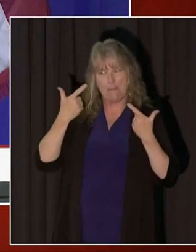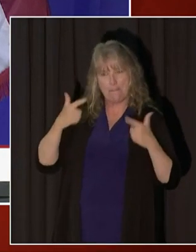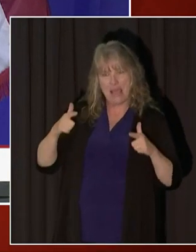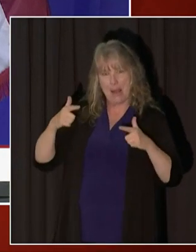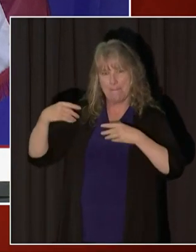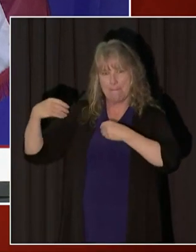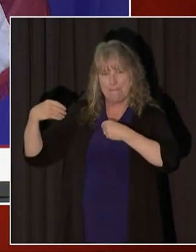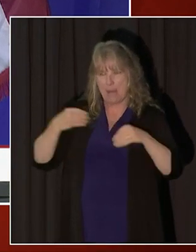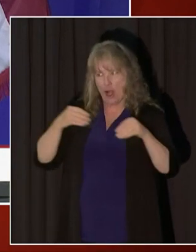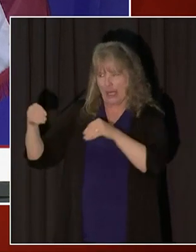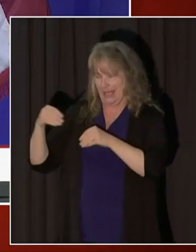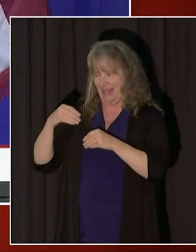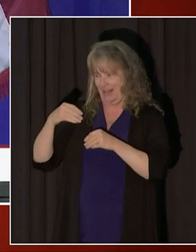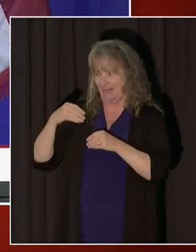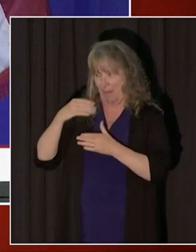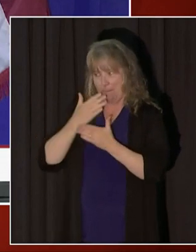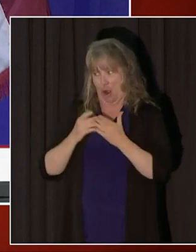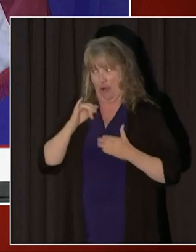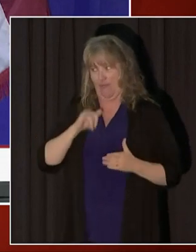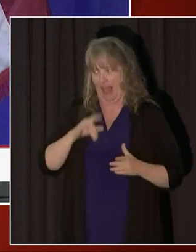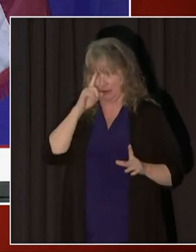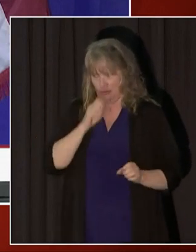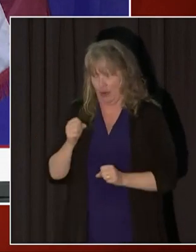that strategy.